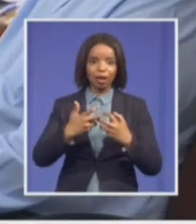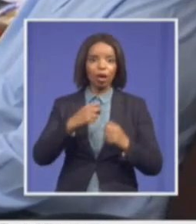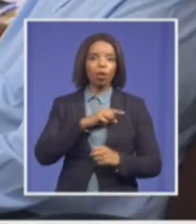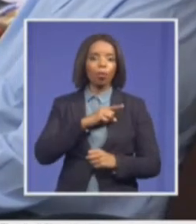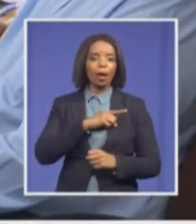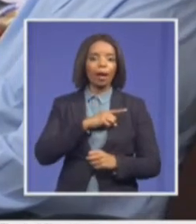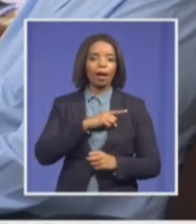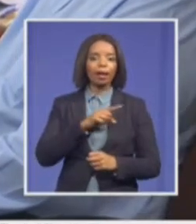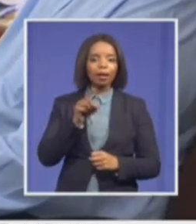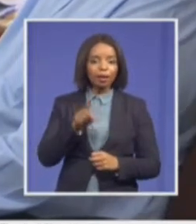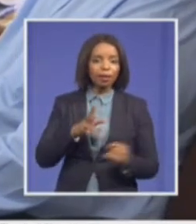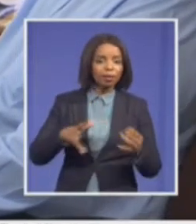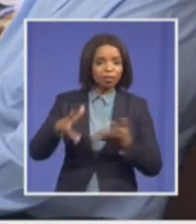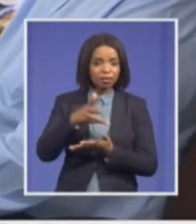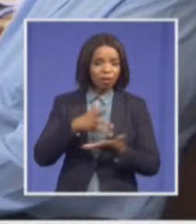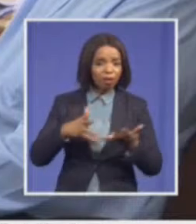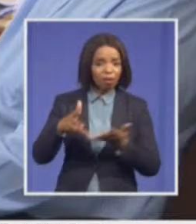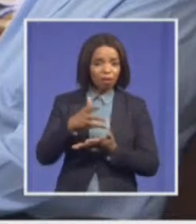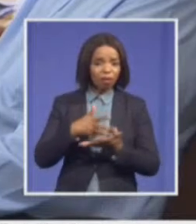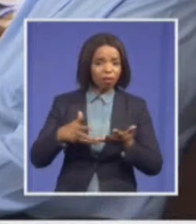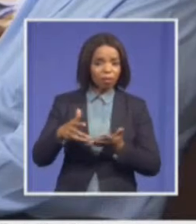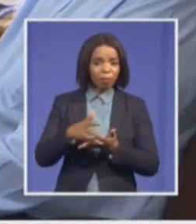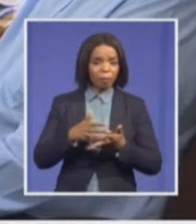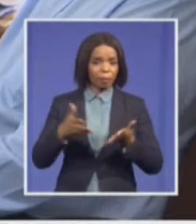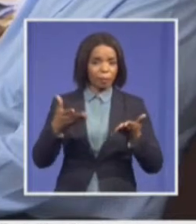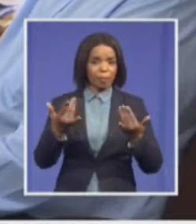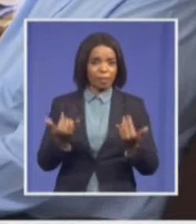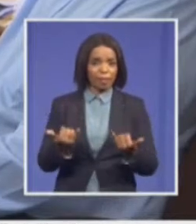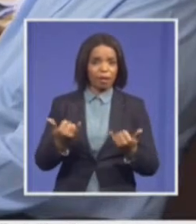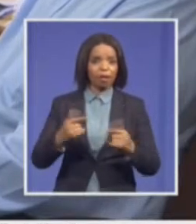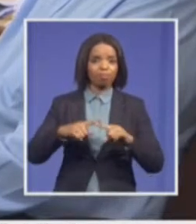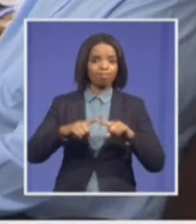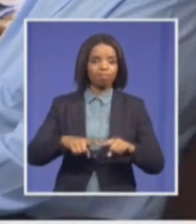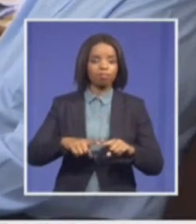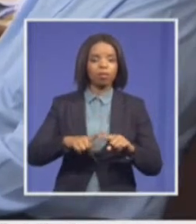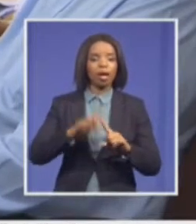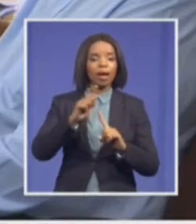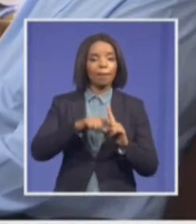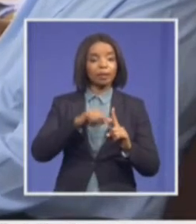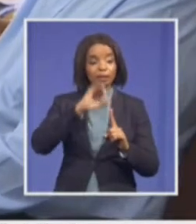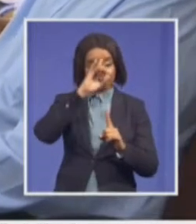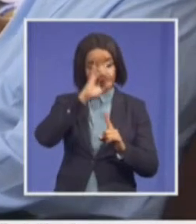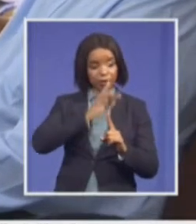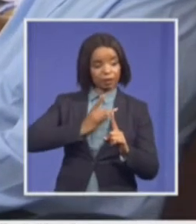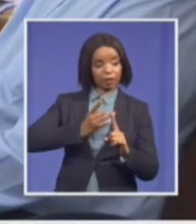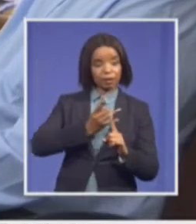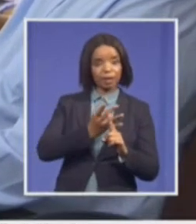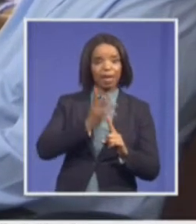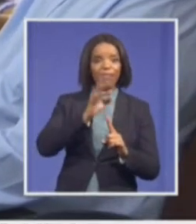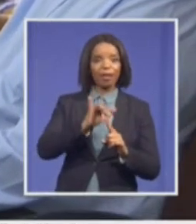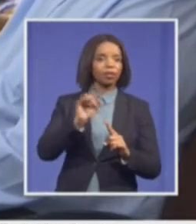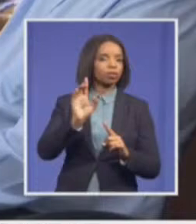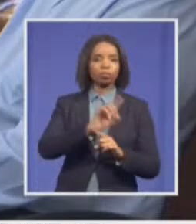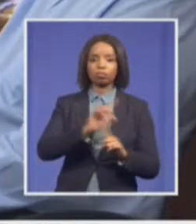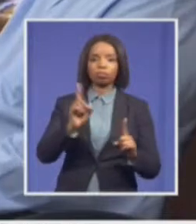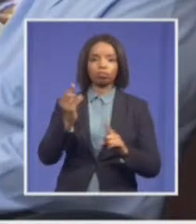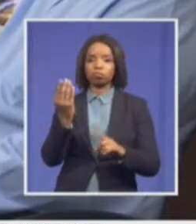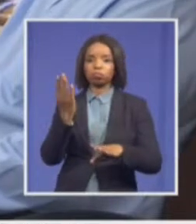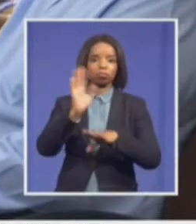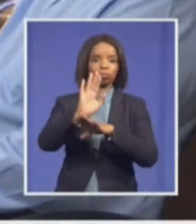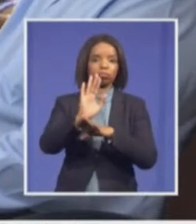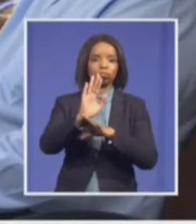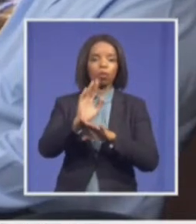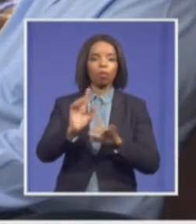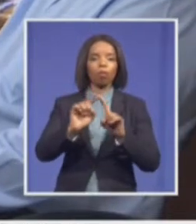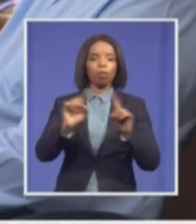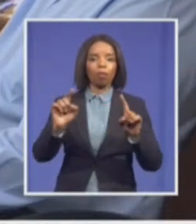a damper on your source, so you can't now go public on it. You've summed it up correctly, Chair. That was the thinking. Yeah. Okay, so to speed along,